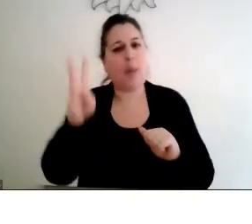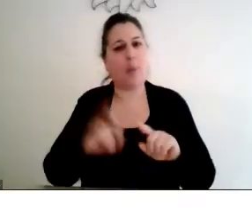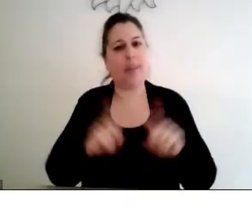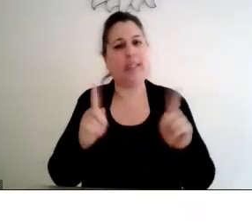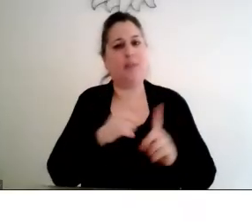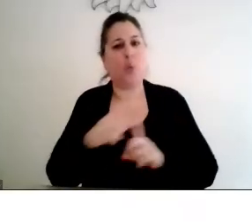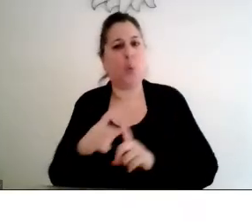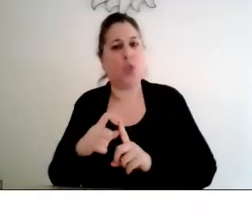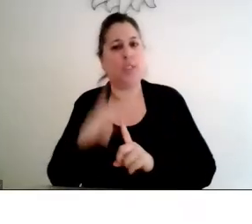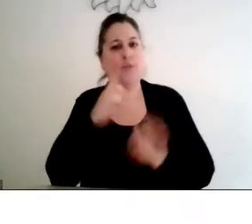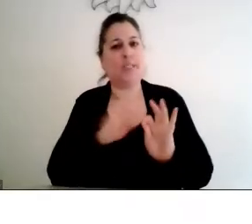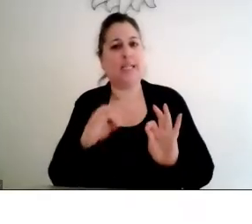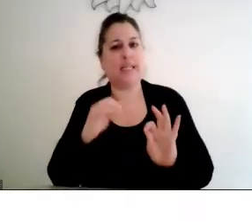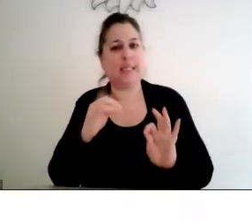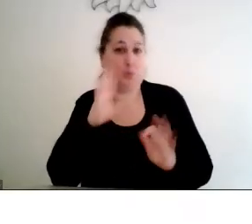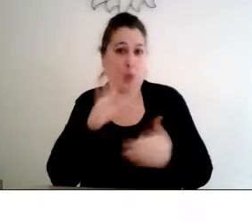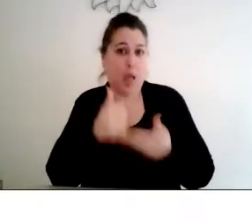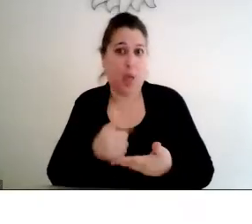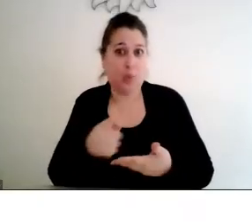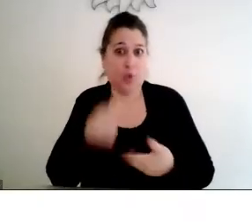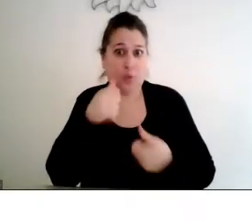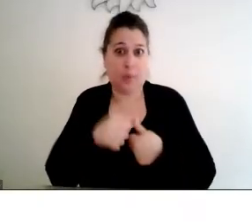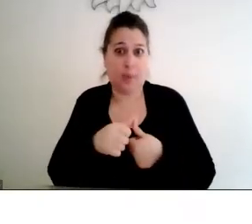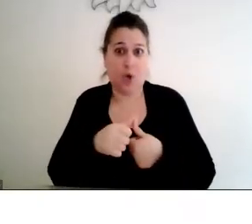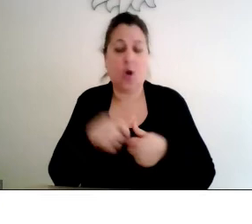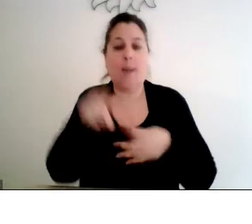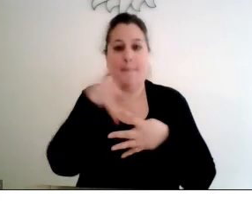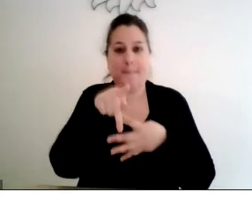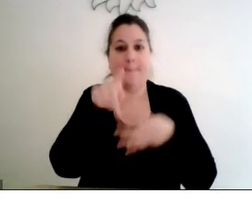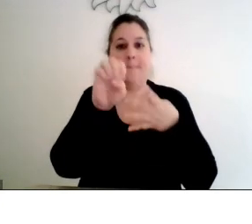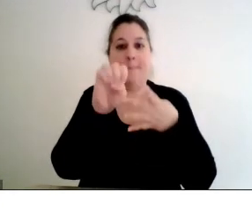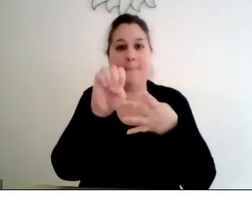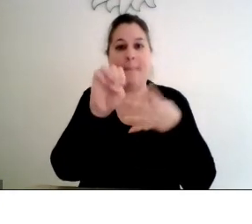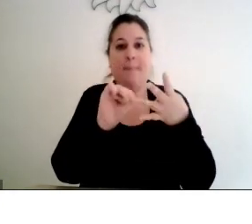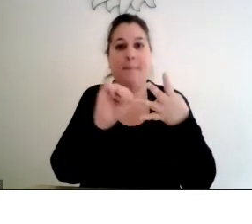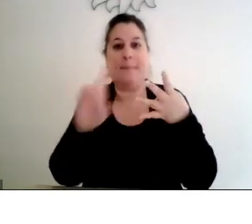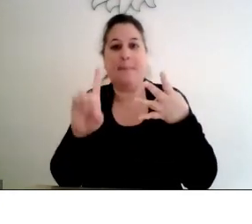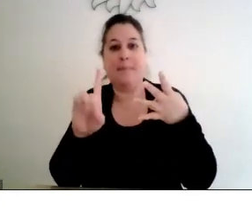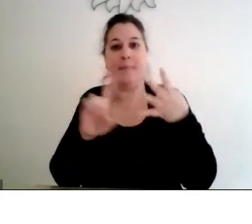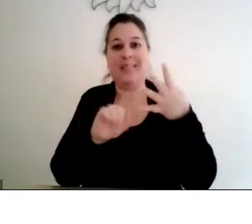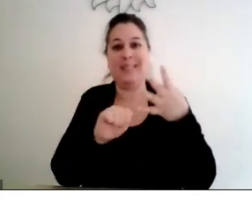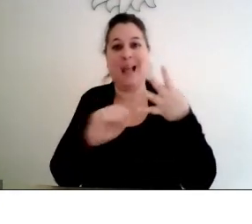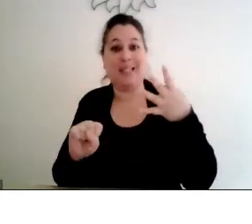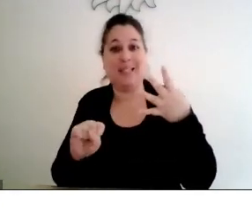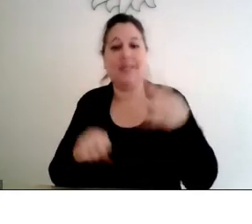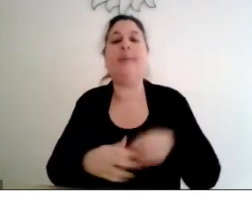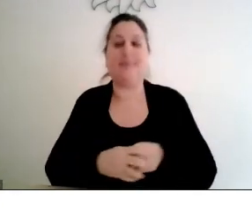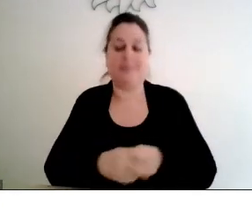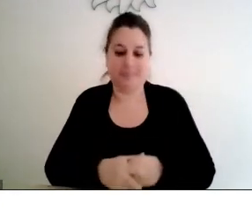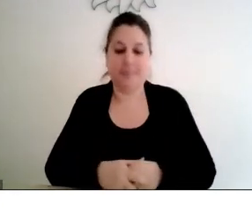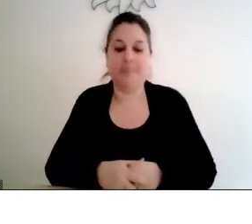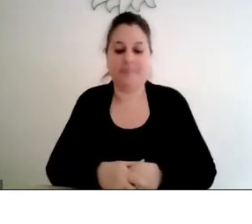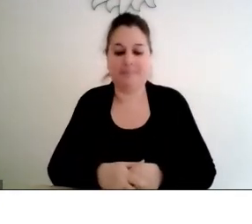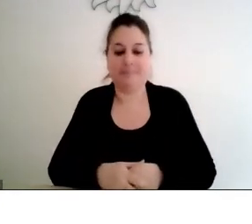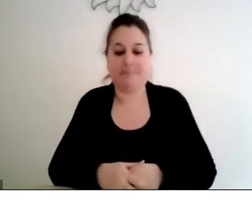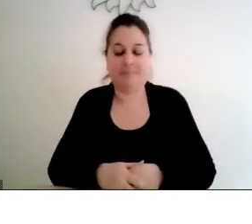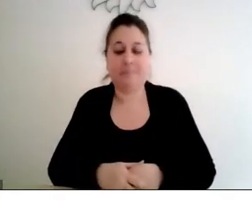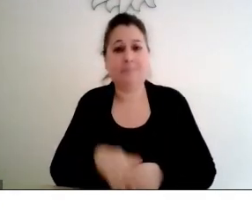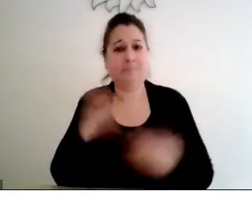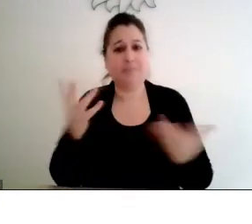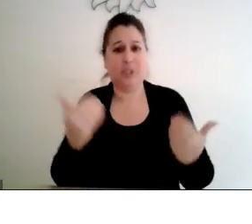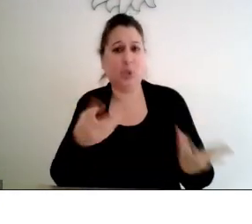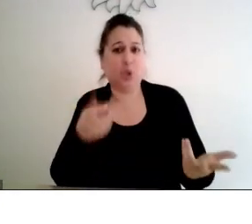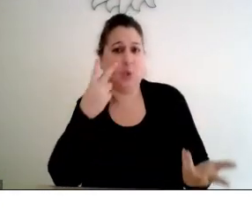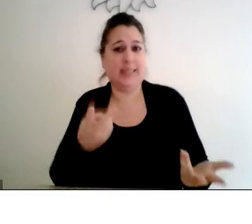All right, so use this point right now to try to remember the order. Remember PEMDAS,